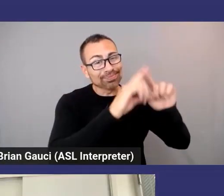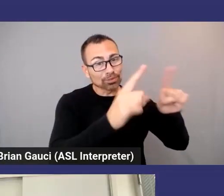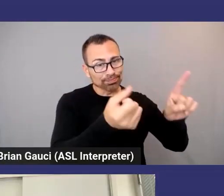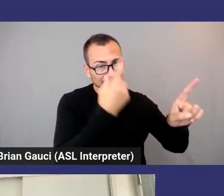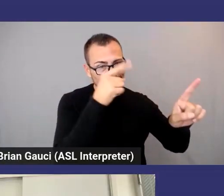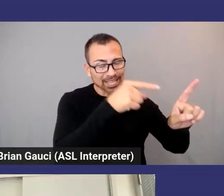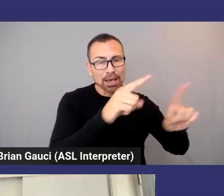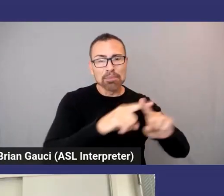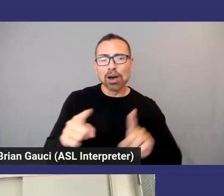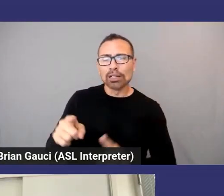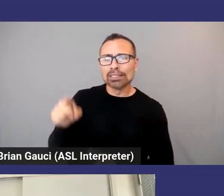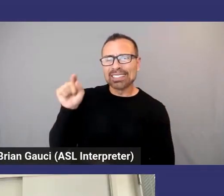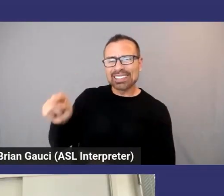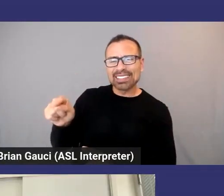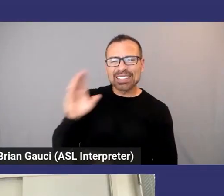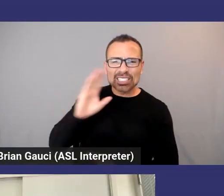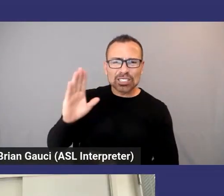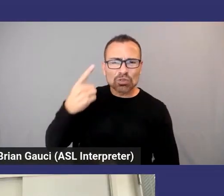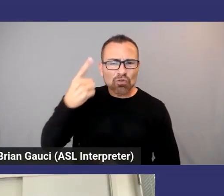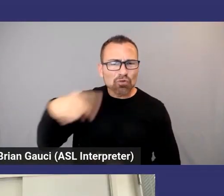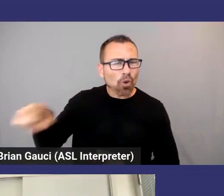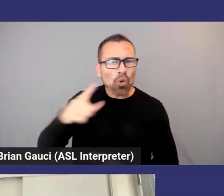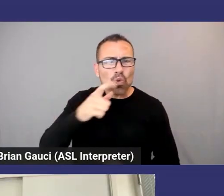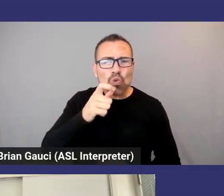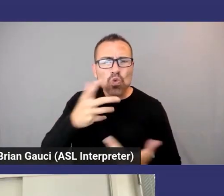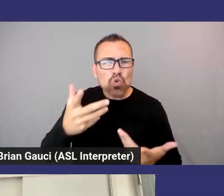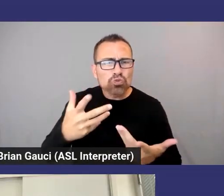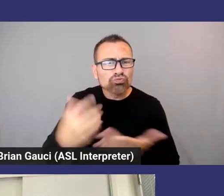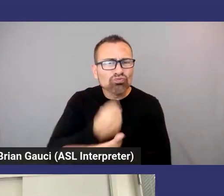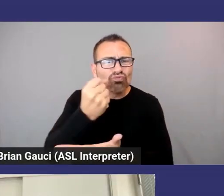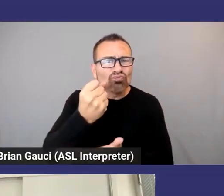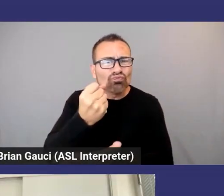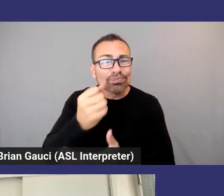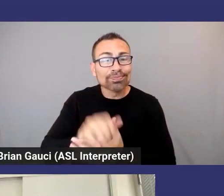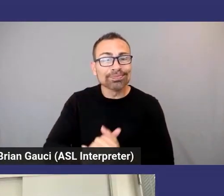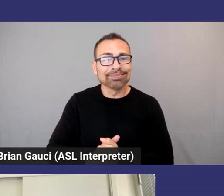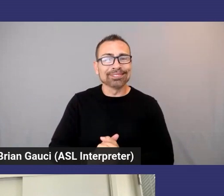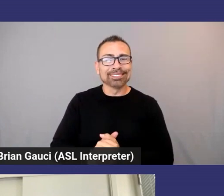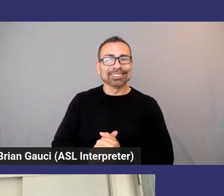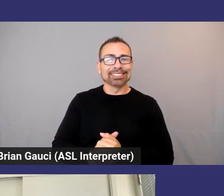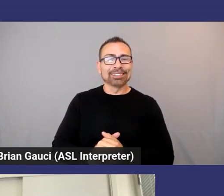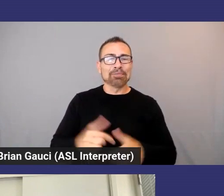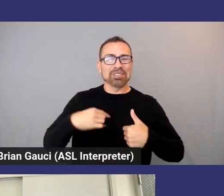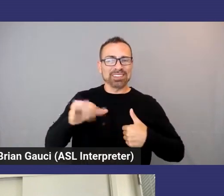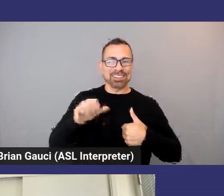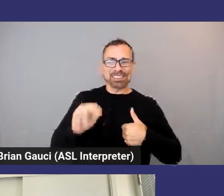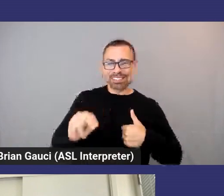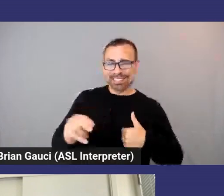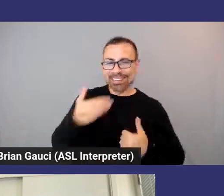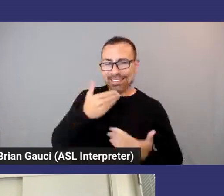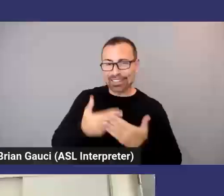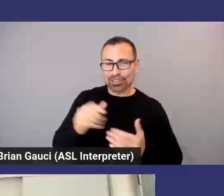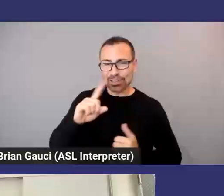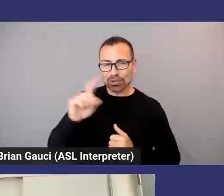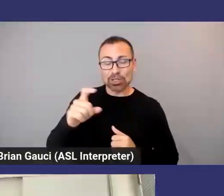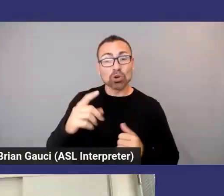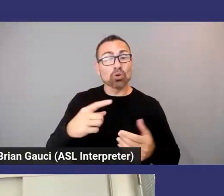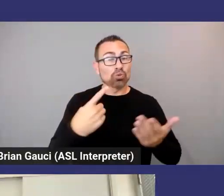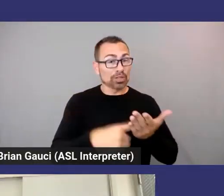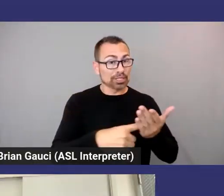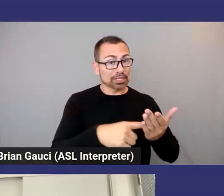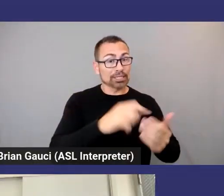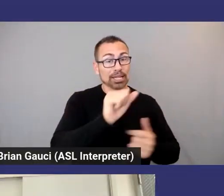That's a good question. So another thing on here. So we've talked about kind of the application portion. We talked about the network